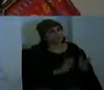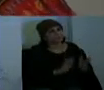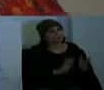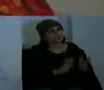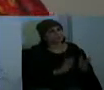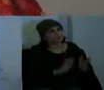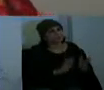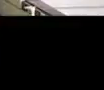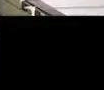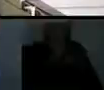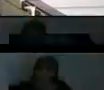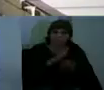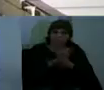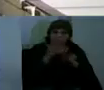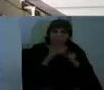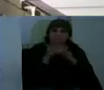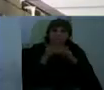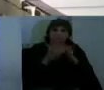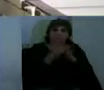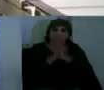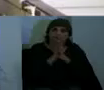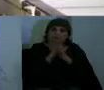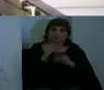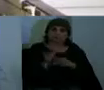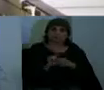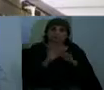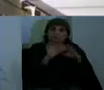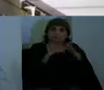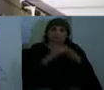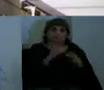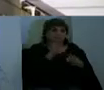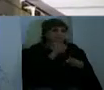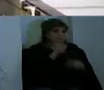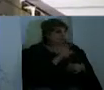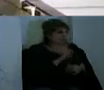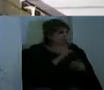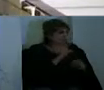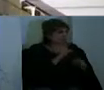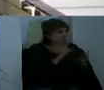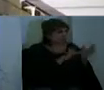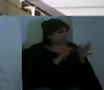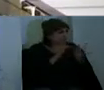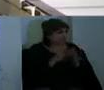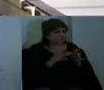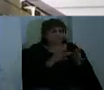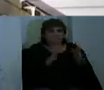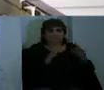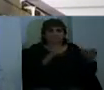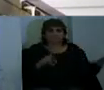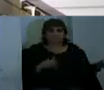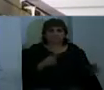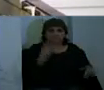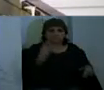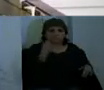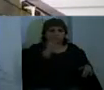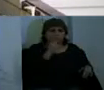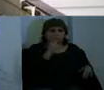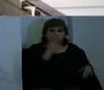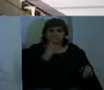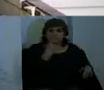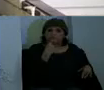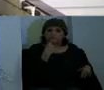when asked by the class, who is Jesus? Children, one little girl put her hand up. She